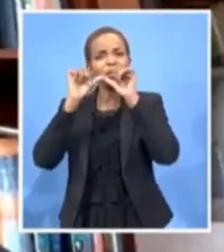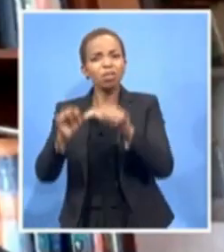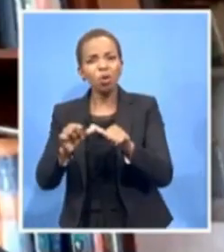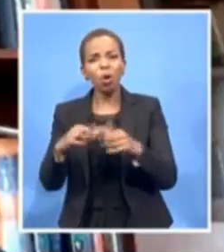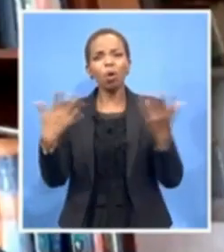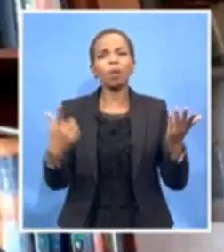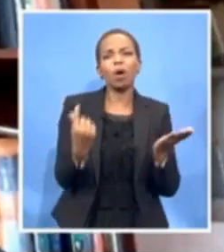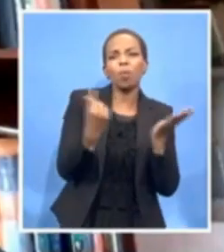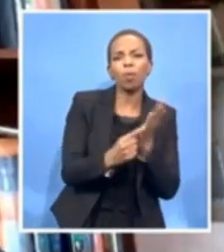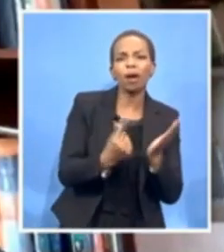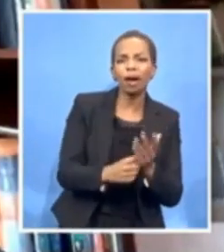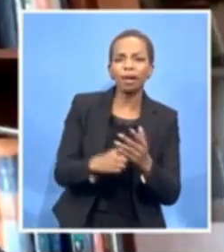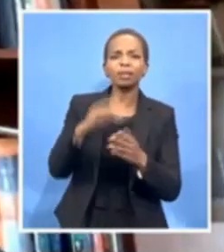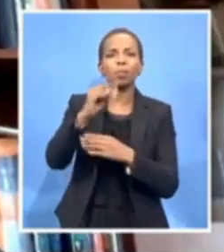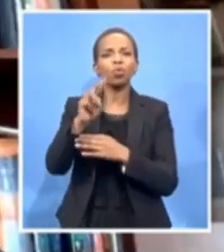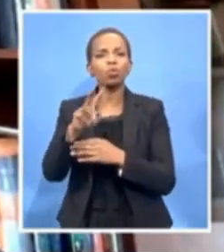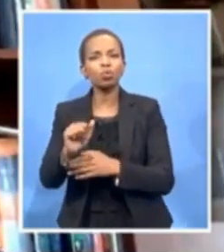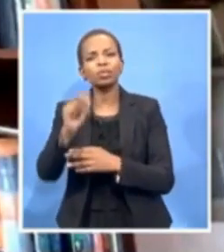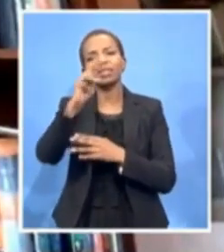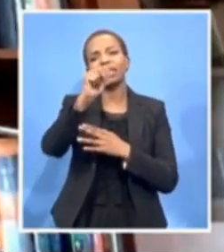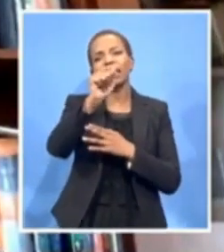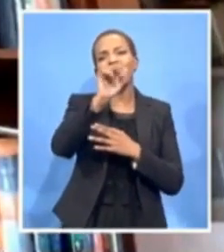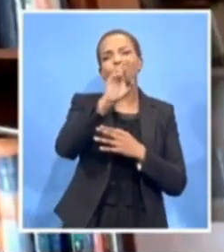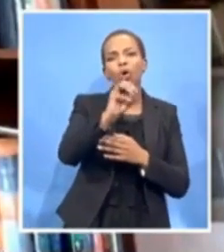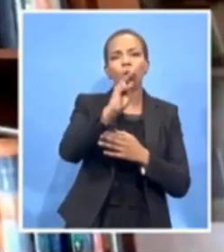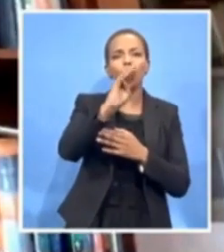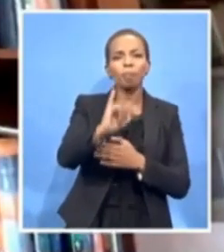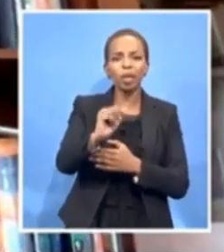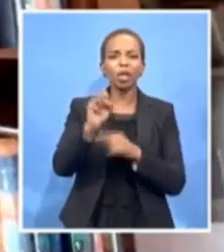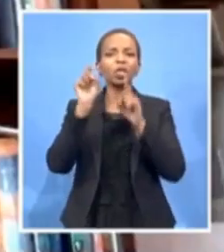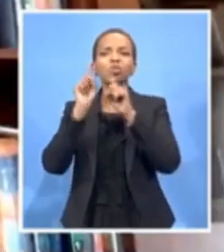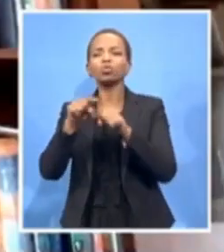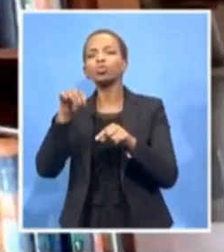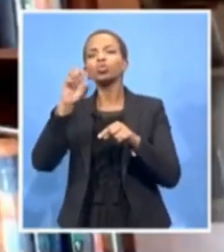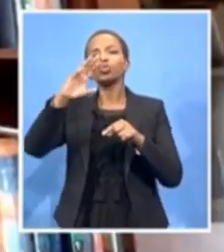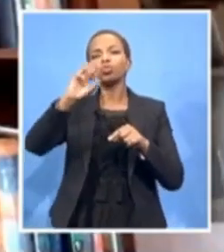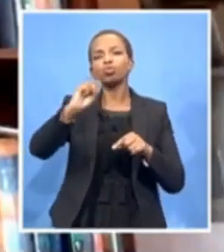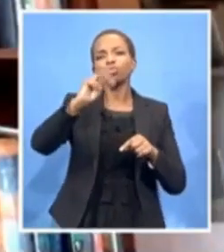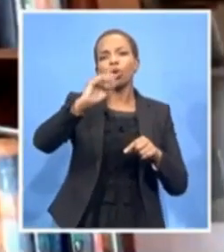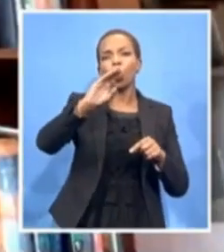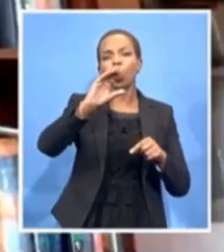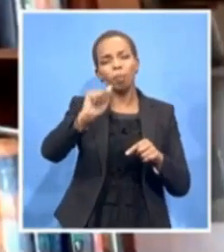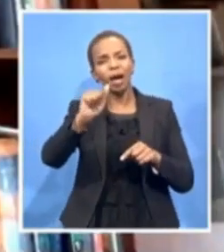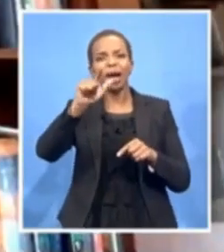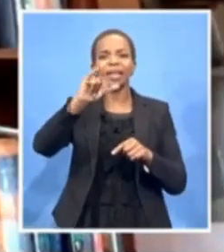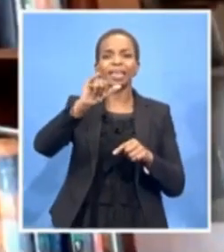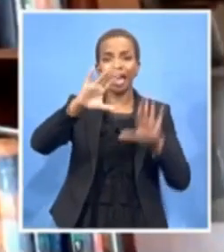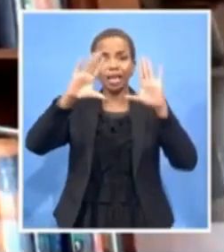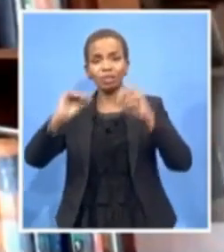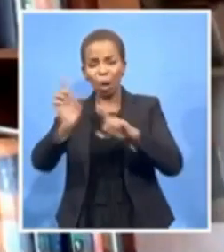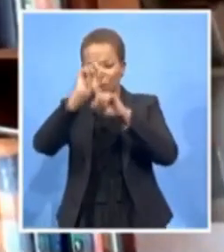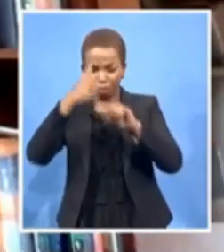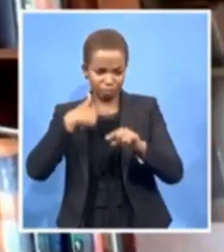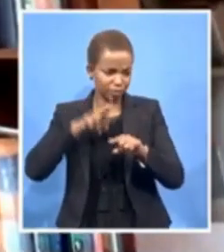Nairobi, move to Eritrea and to Somalia, and I don't stop there. I go to Djibouti, and from there I move to South Sudan and